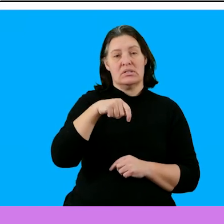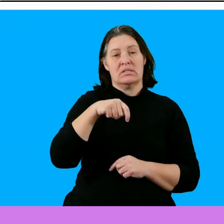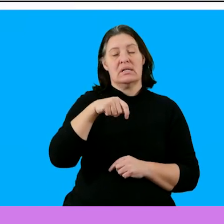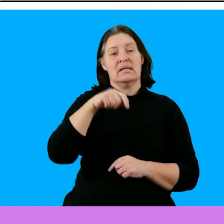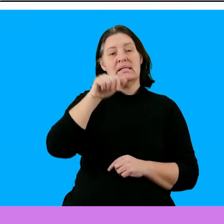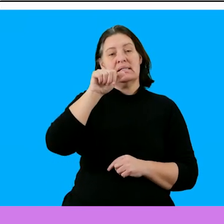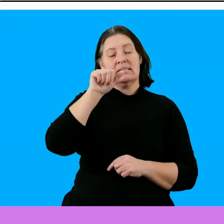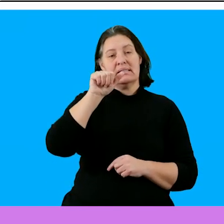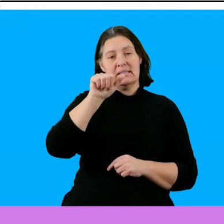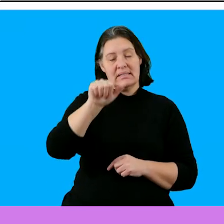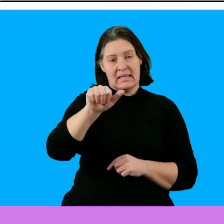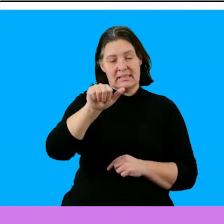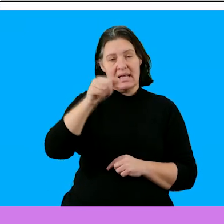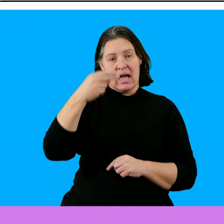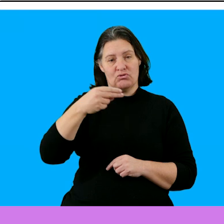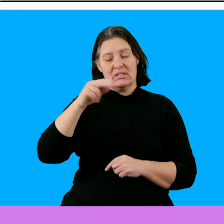20,690.